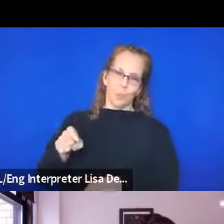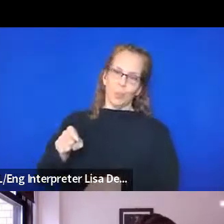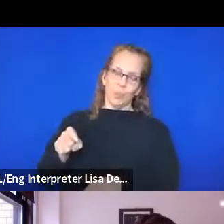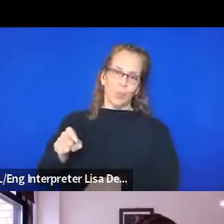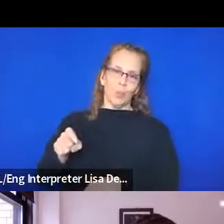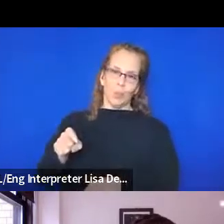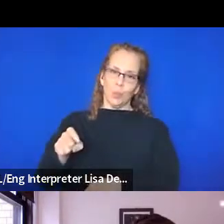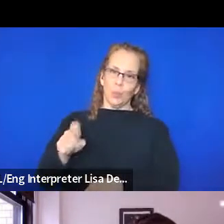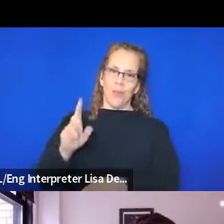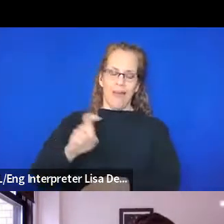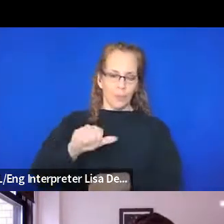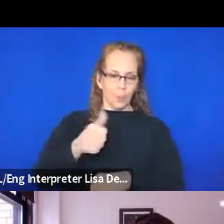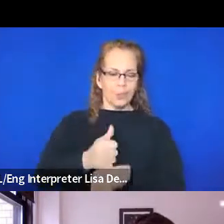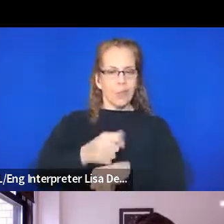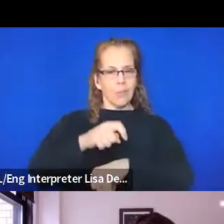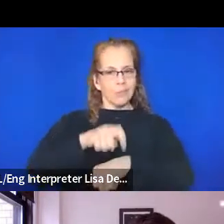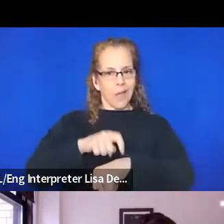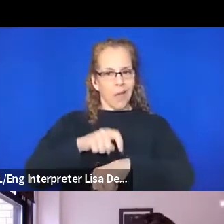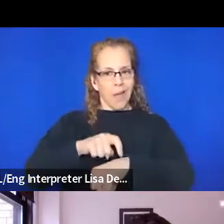be